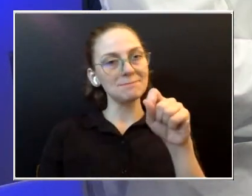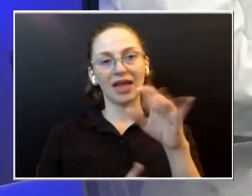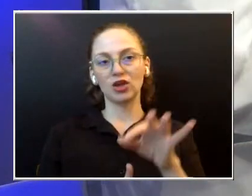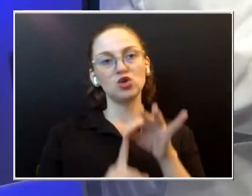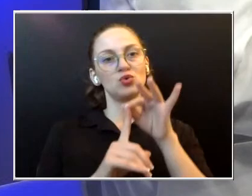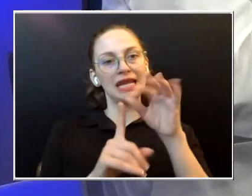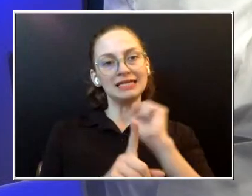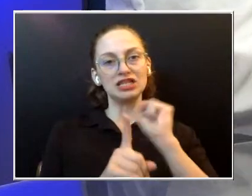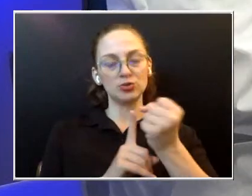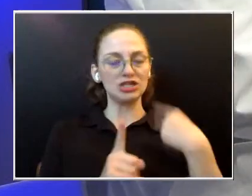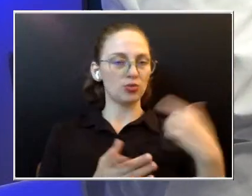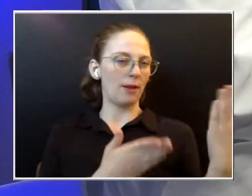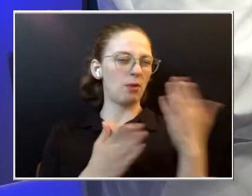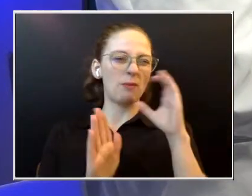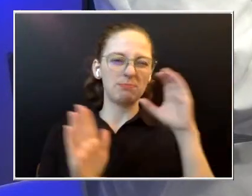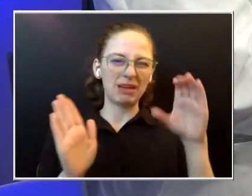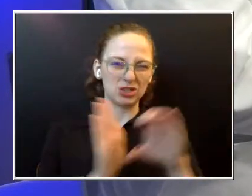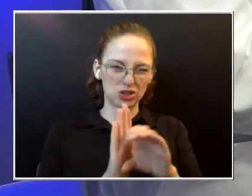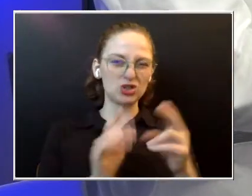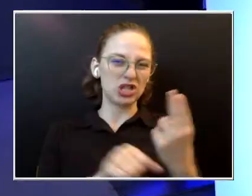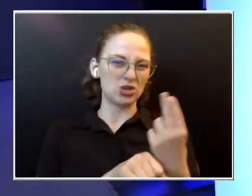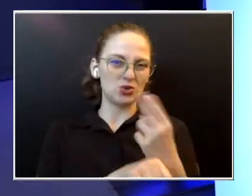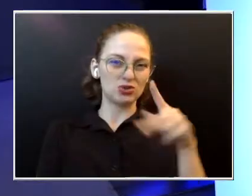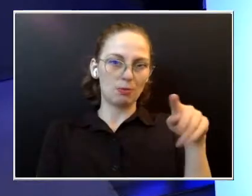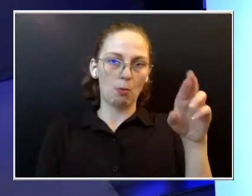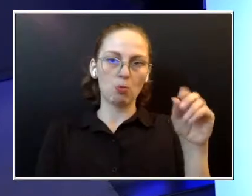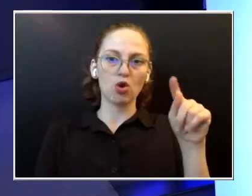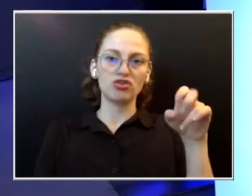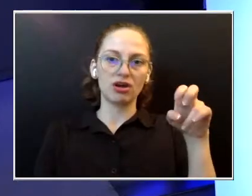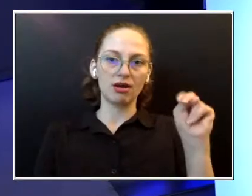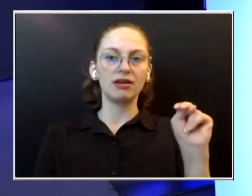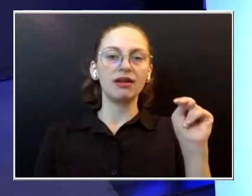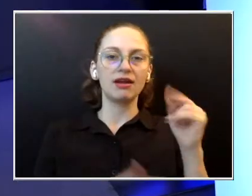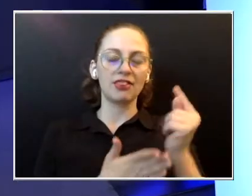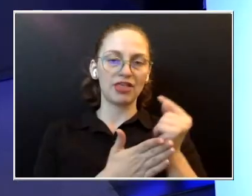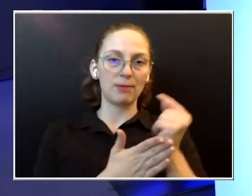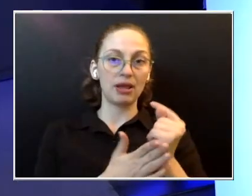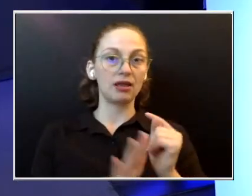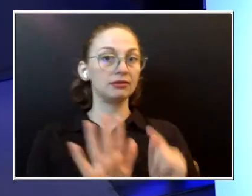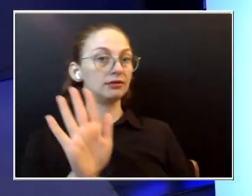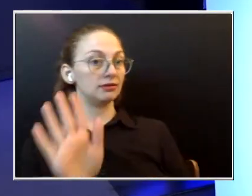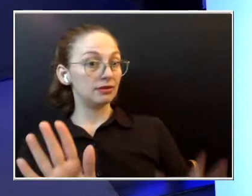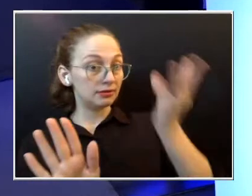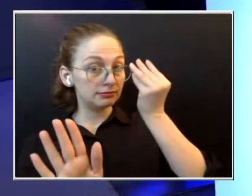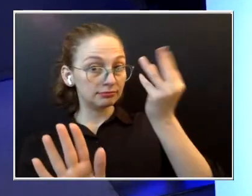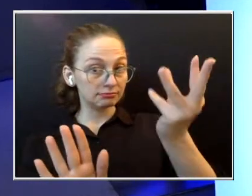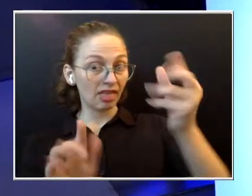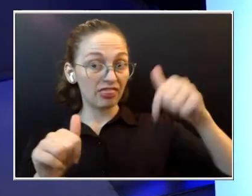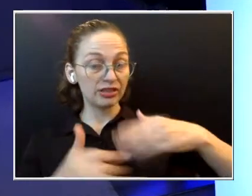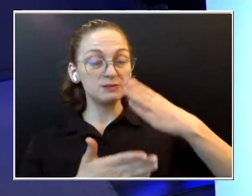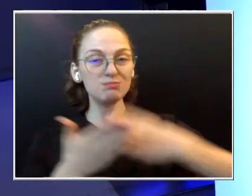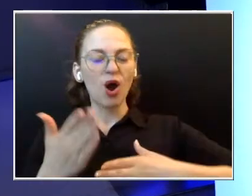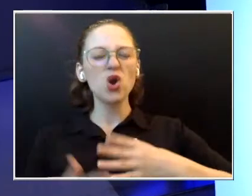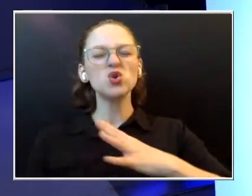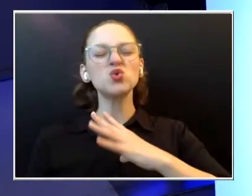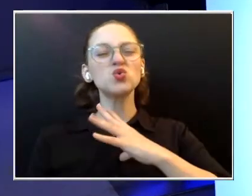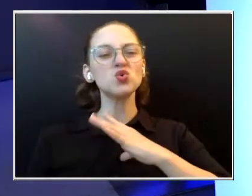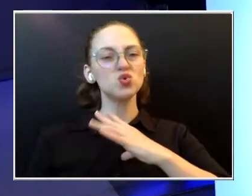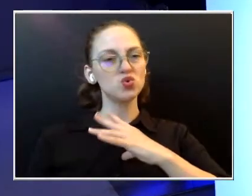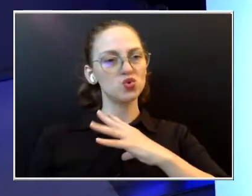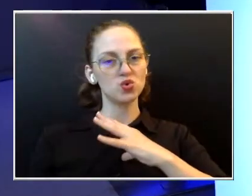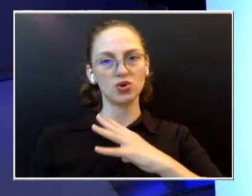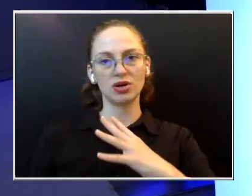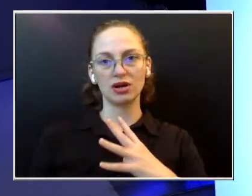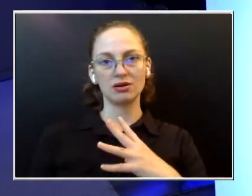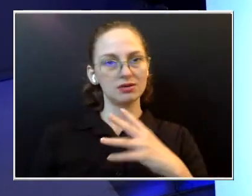a couple of these situations. Okay, I'm just going to say to our audience, by the way, this part is going to be cool, so make sure you pay attention to this. Turn your cameras on, watch this, because